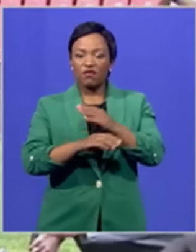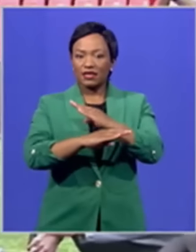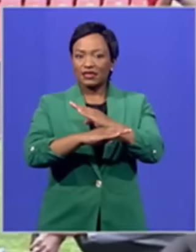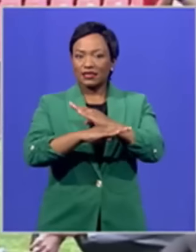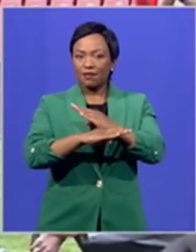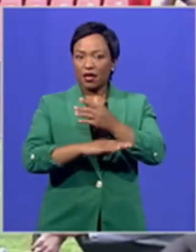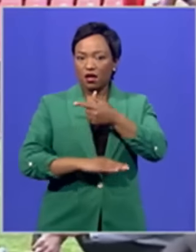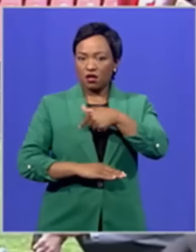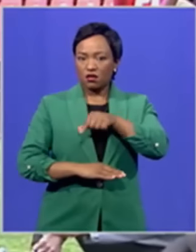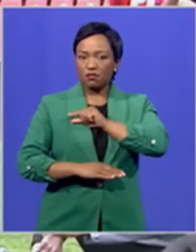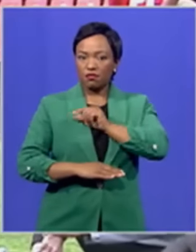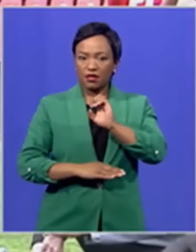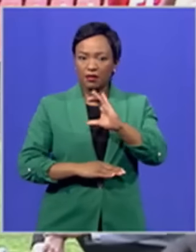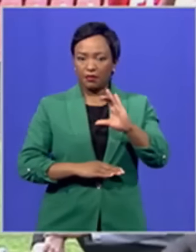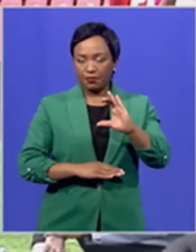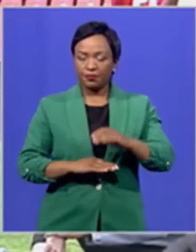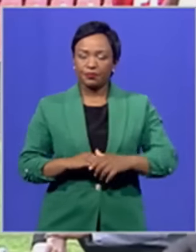ka Gqeberha Eastern Cape.